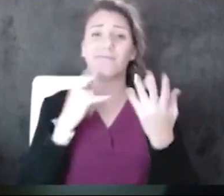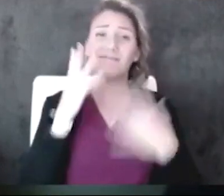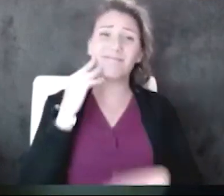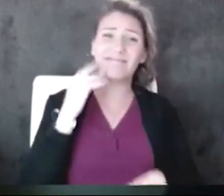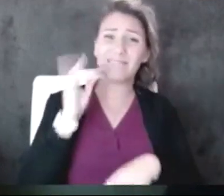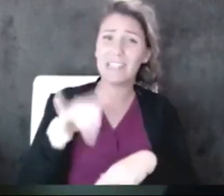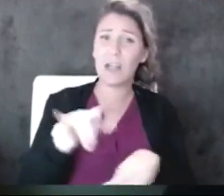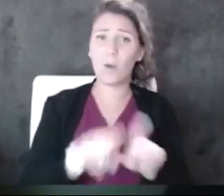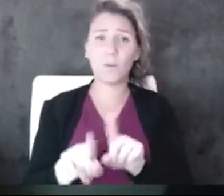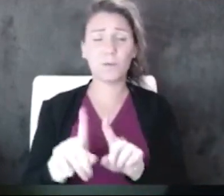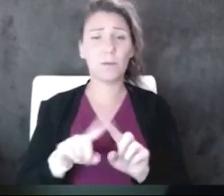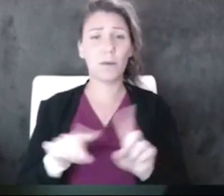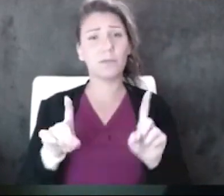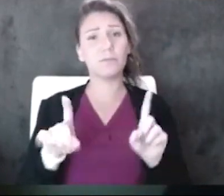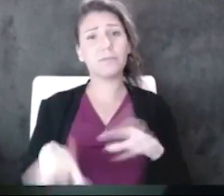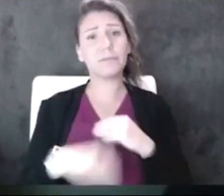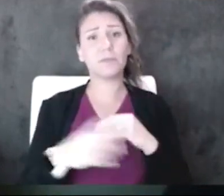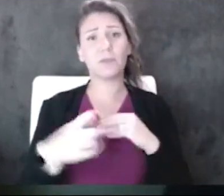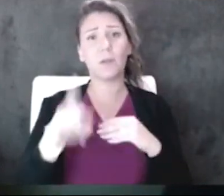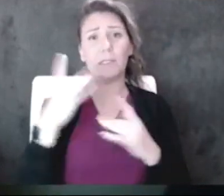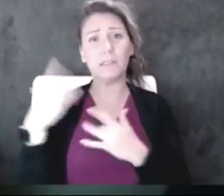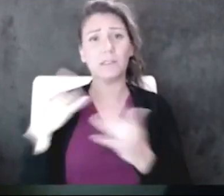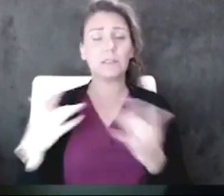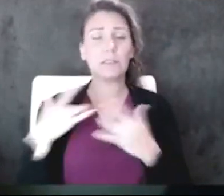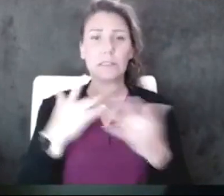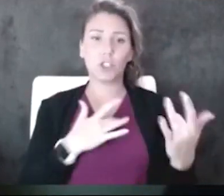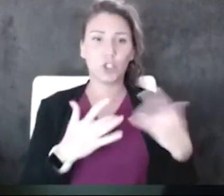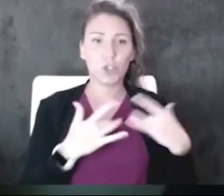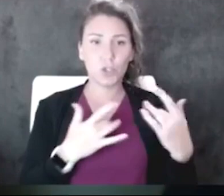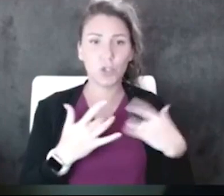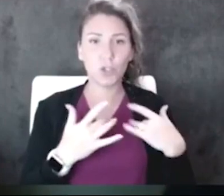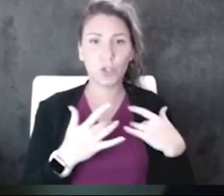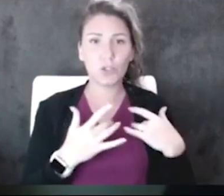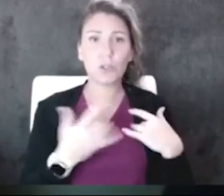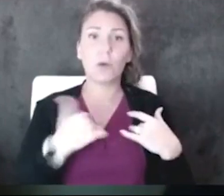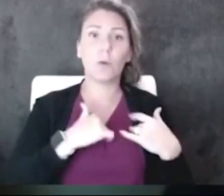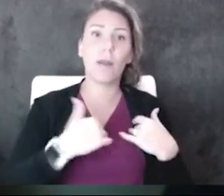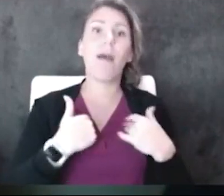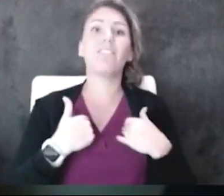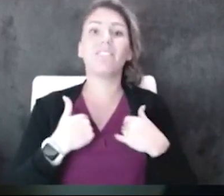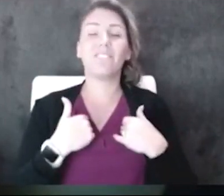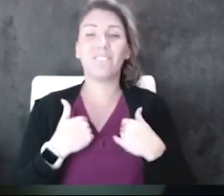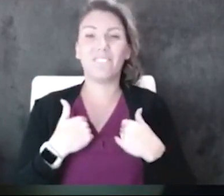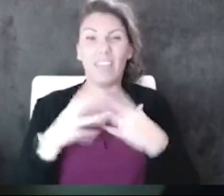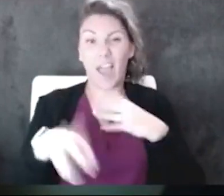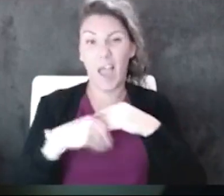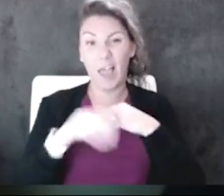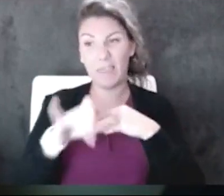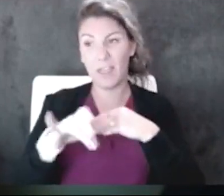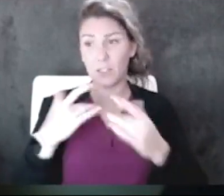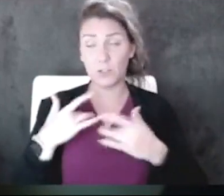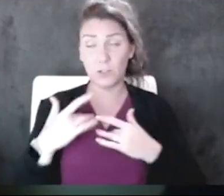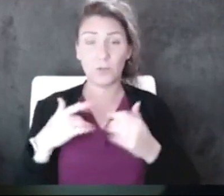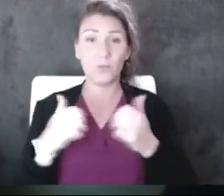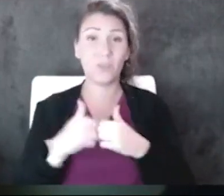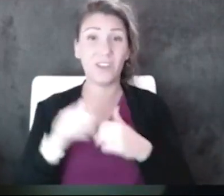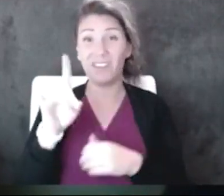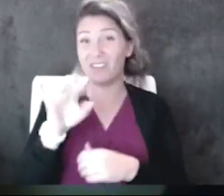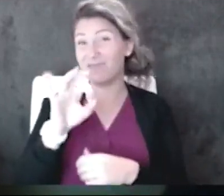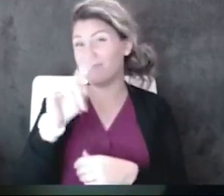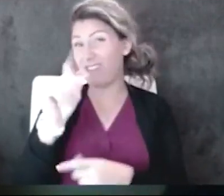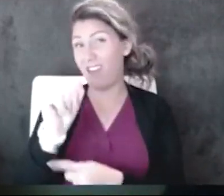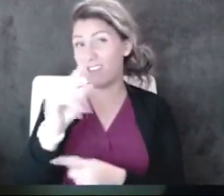addition to those typical concerns, we have the added concern of the Delta variant and the cases that are spiking in our area, which